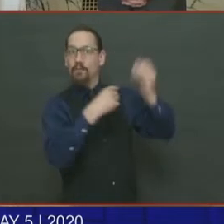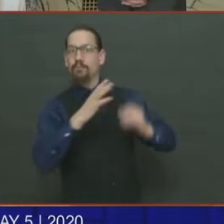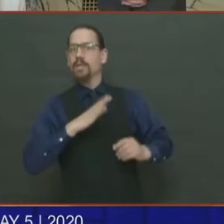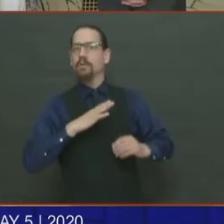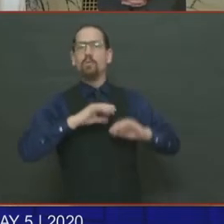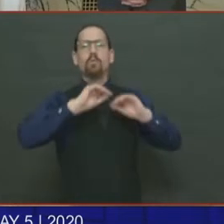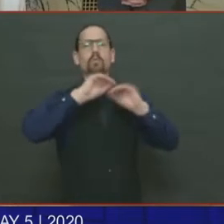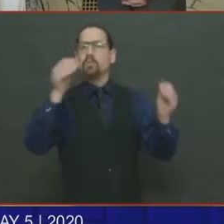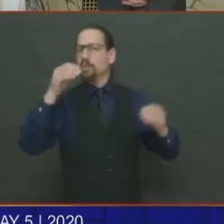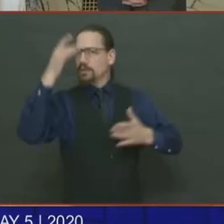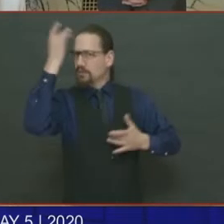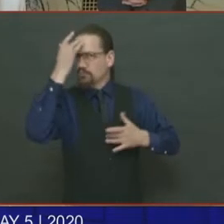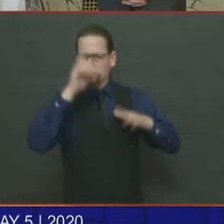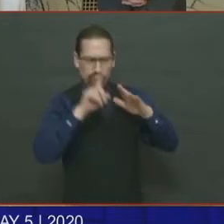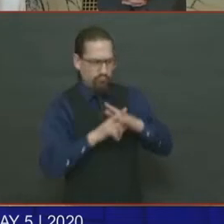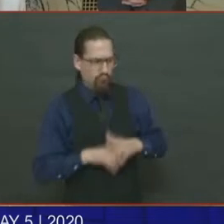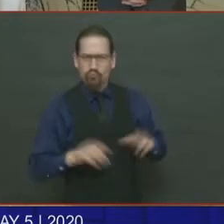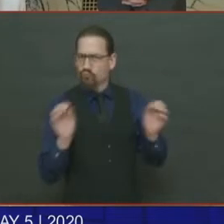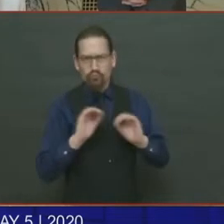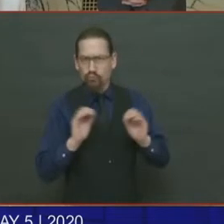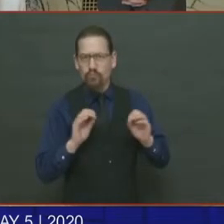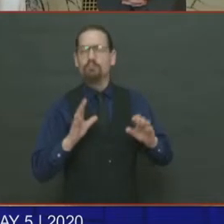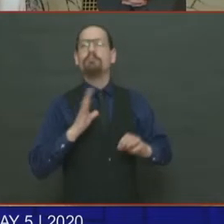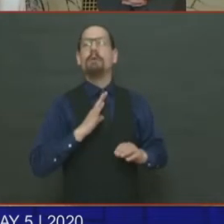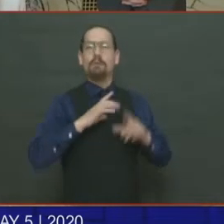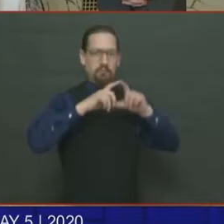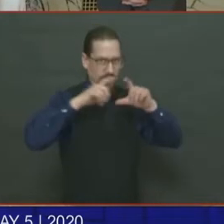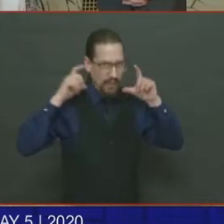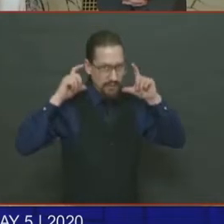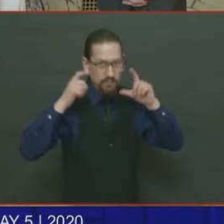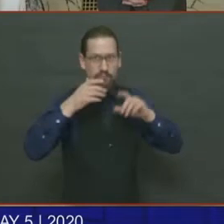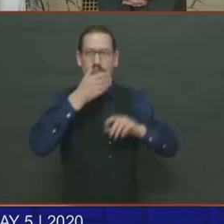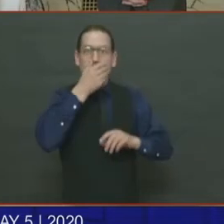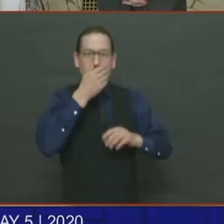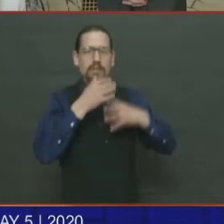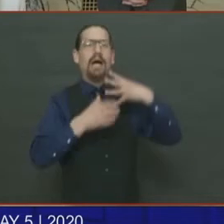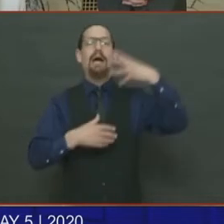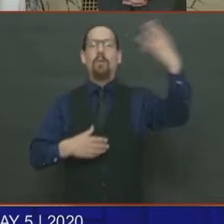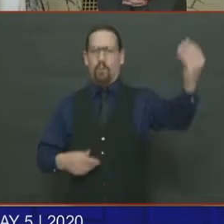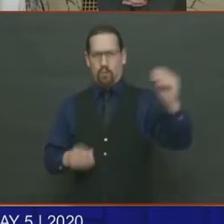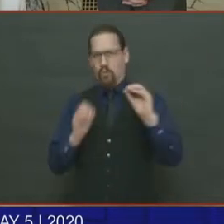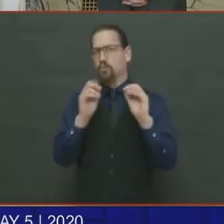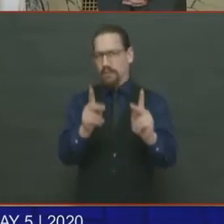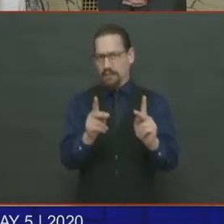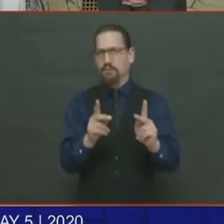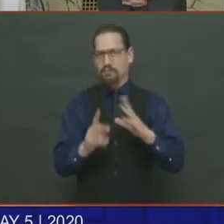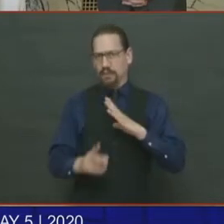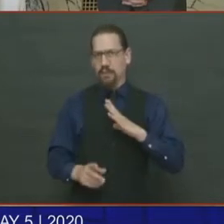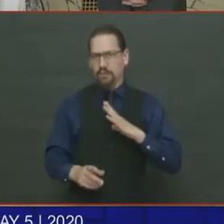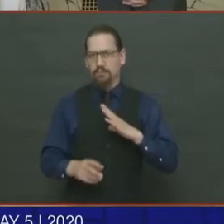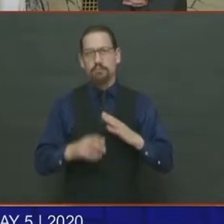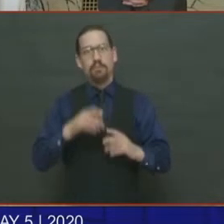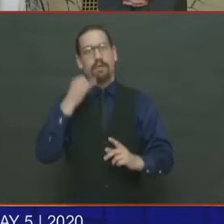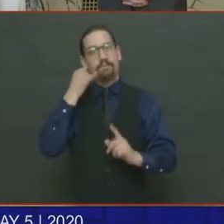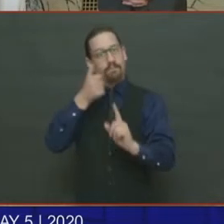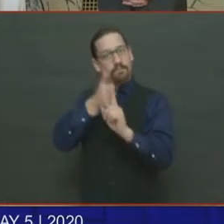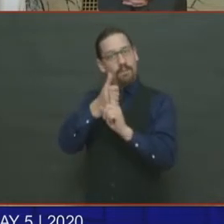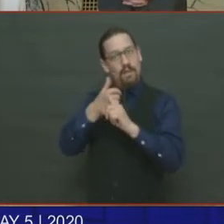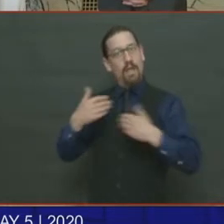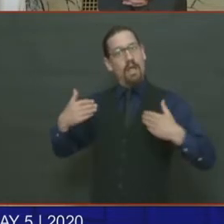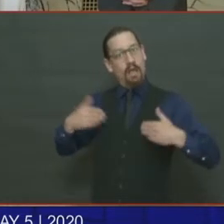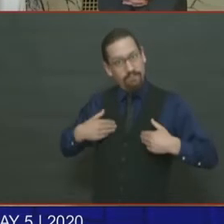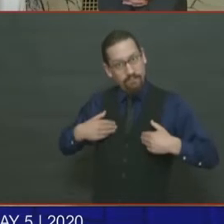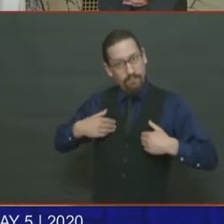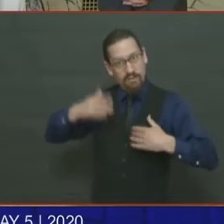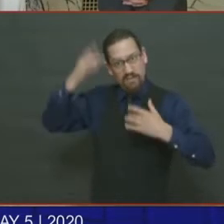get tested if you have symptoms. Now that we are going to requiring some form of covering over your face,